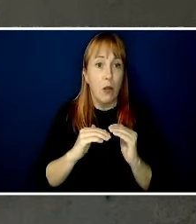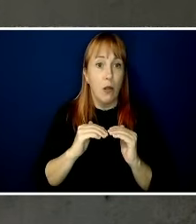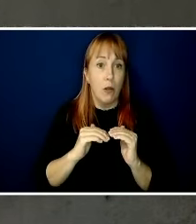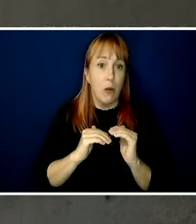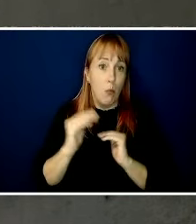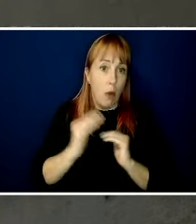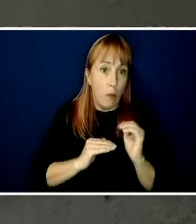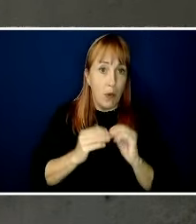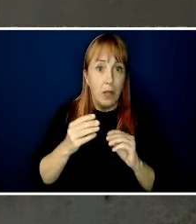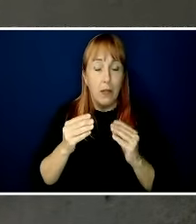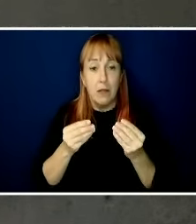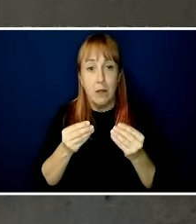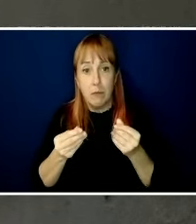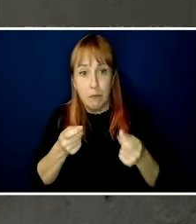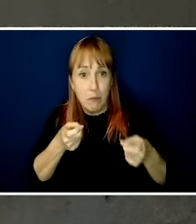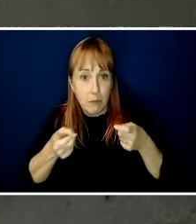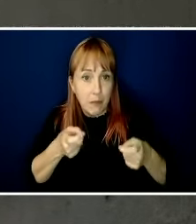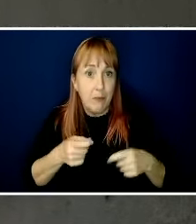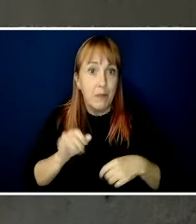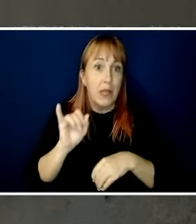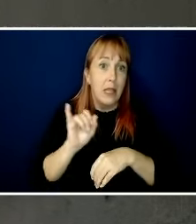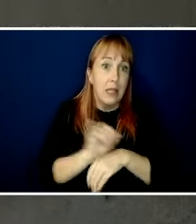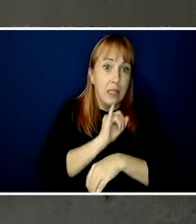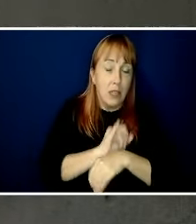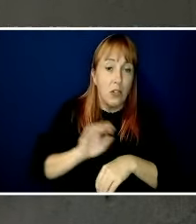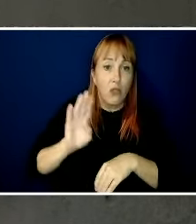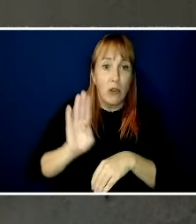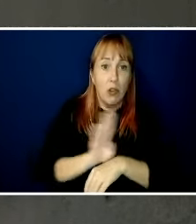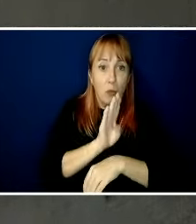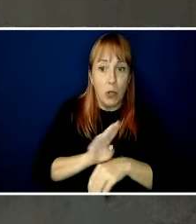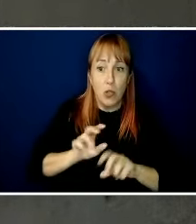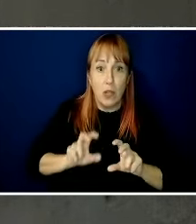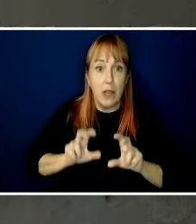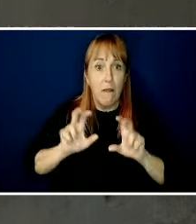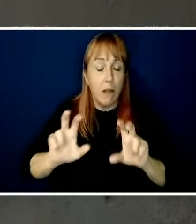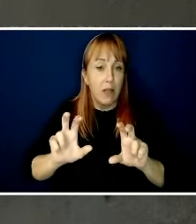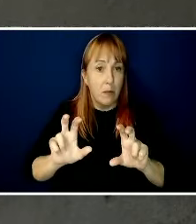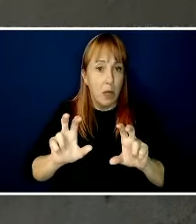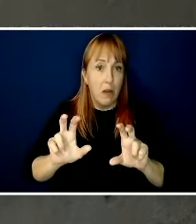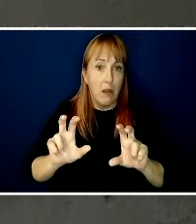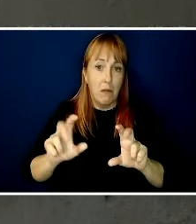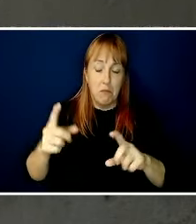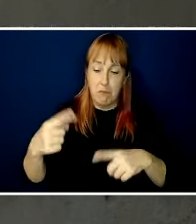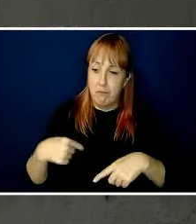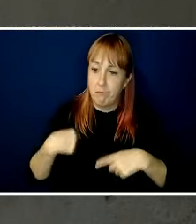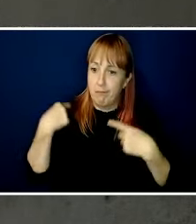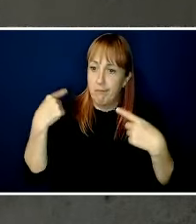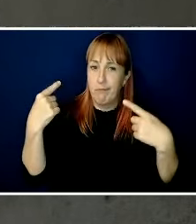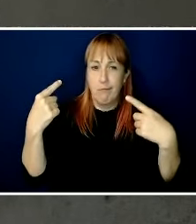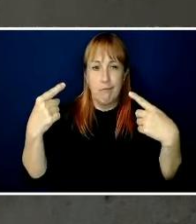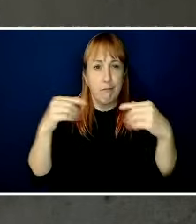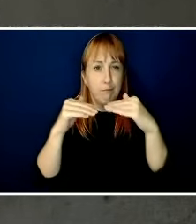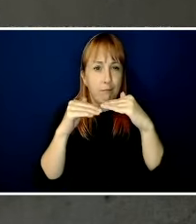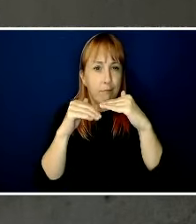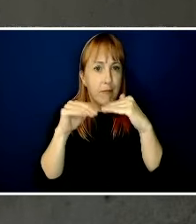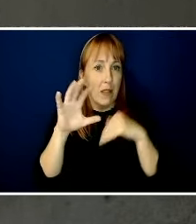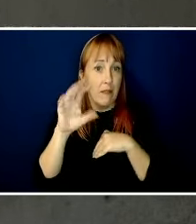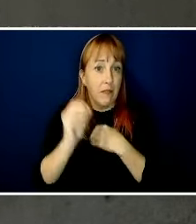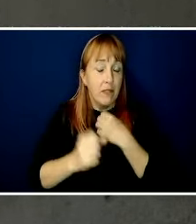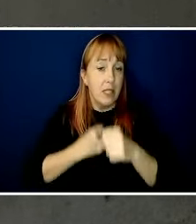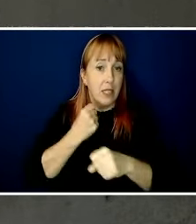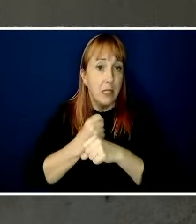and industrial and commercial investment activity for just shy of 50 years in